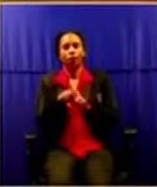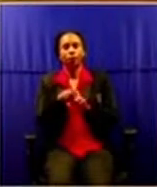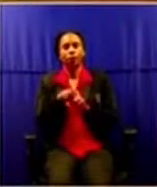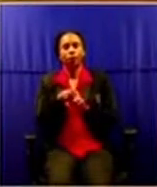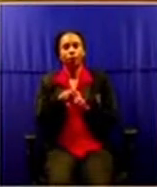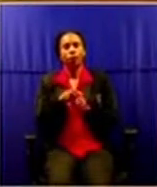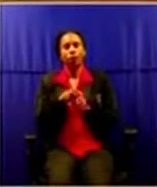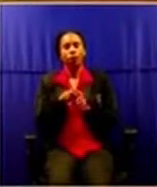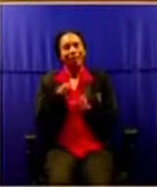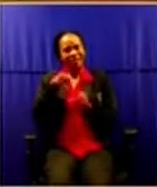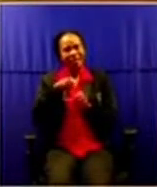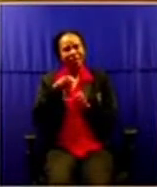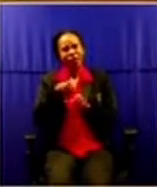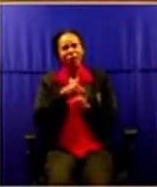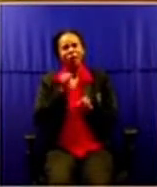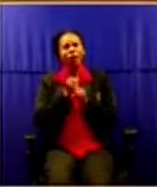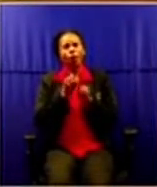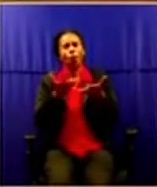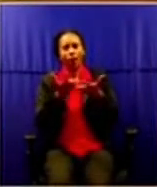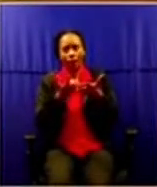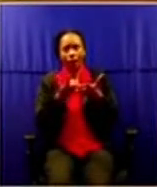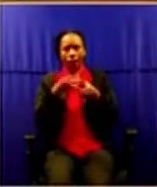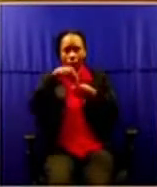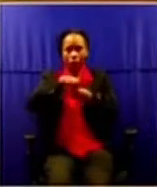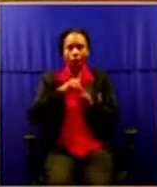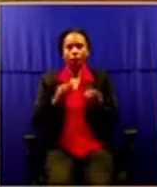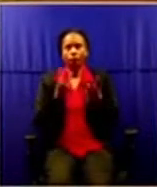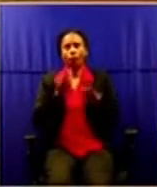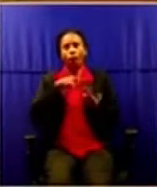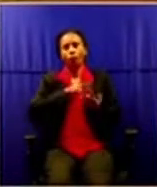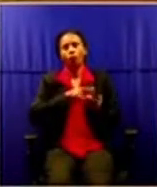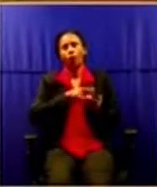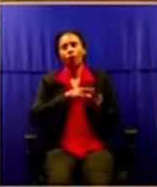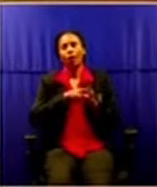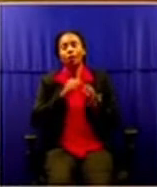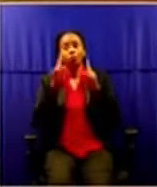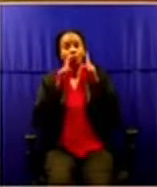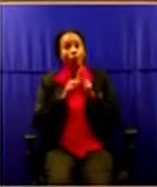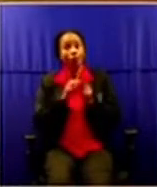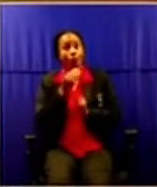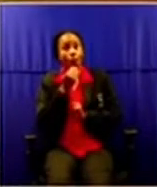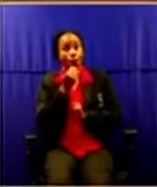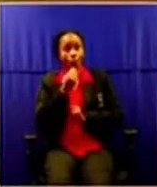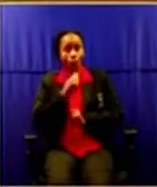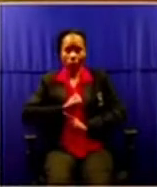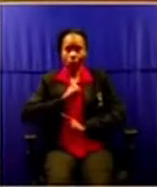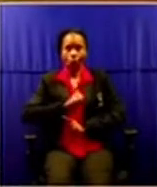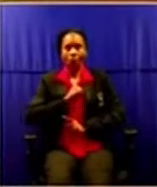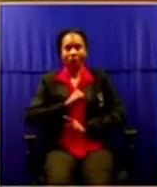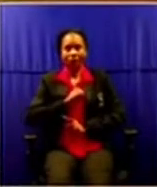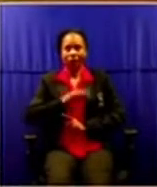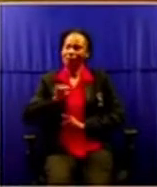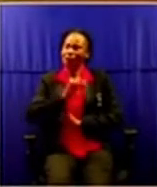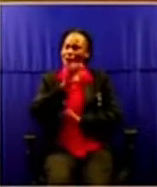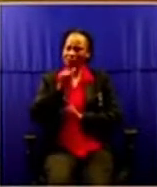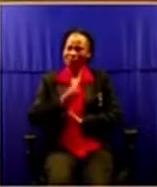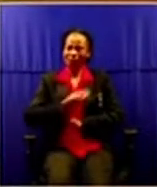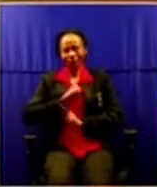and especially our young people. South Africa is a young nation with a youthful